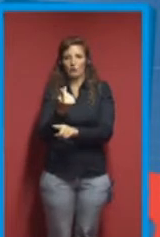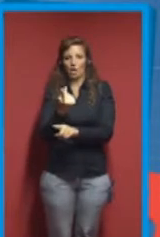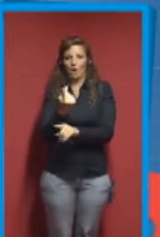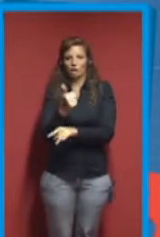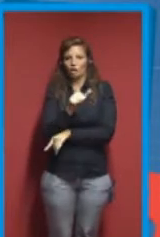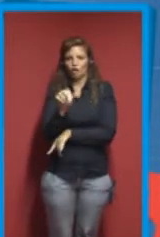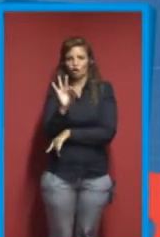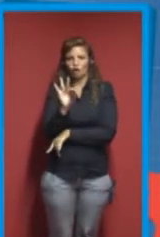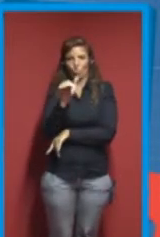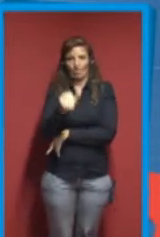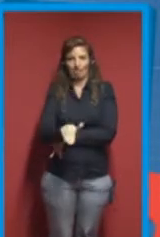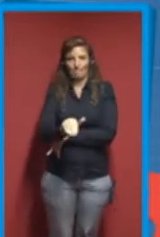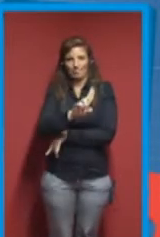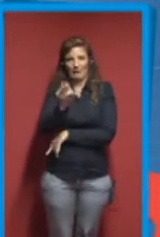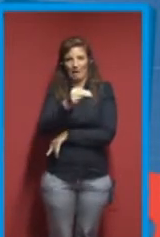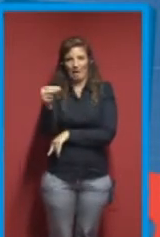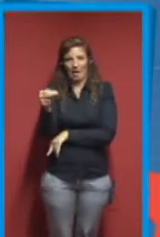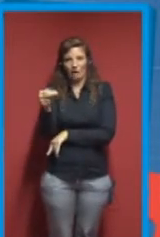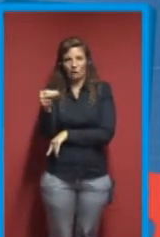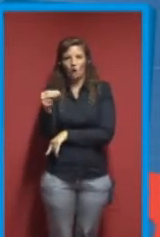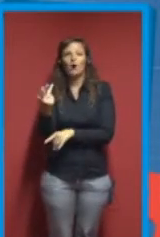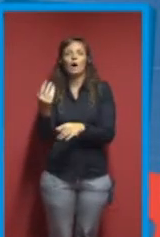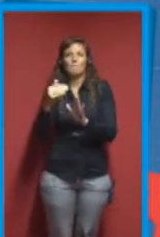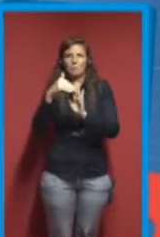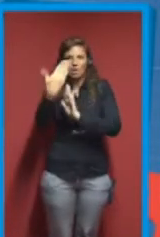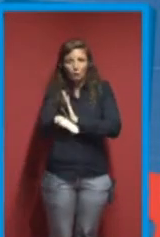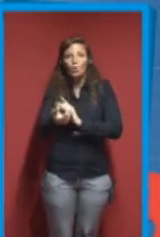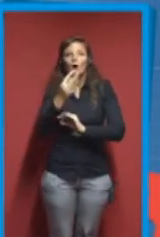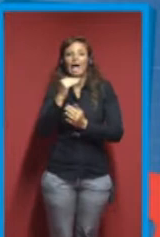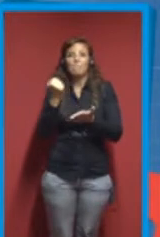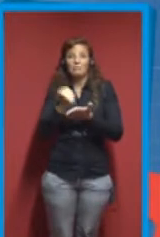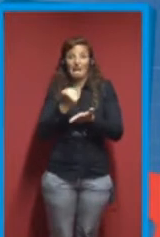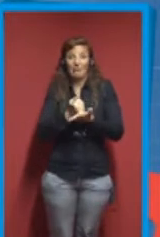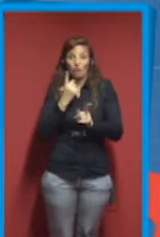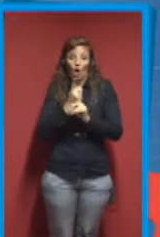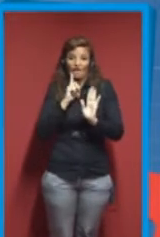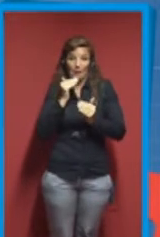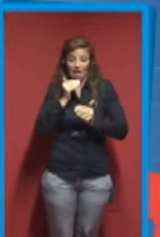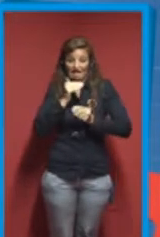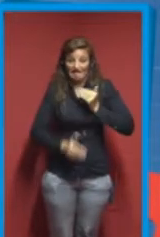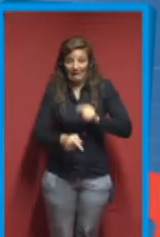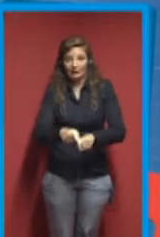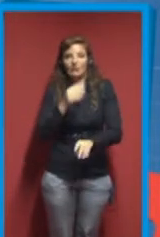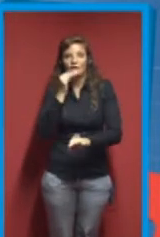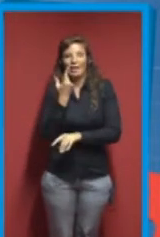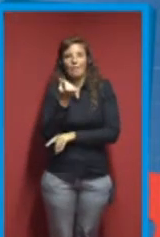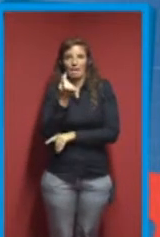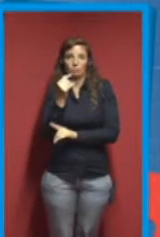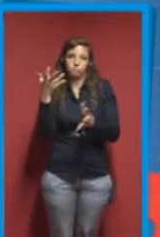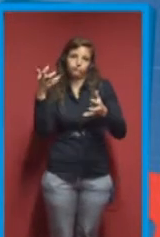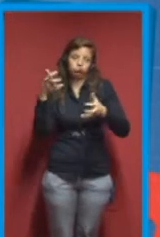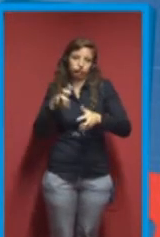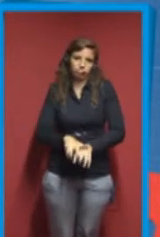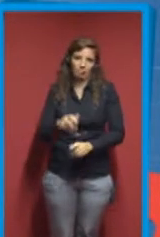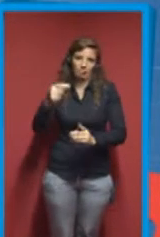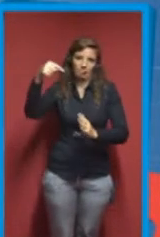those machines are about to expire, and we will see that price come down radically and rapidly. And the end